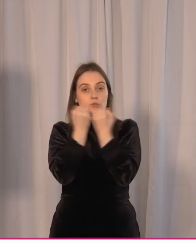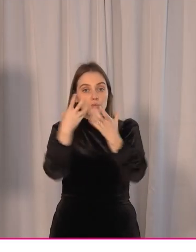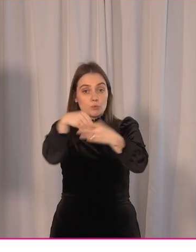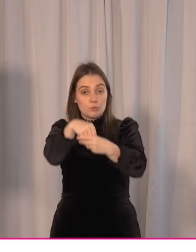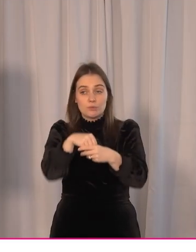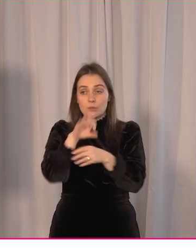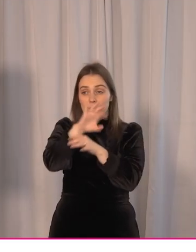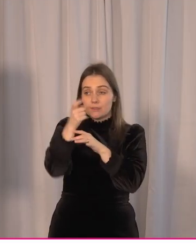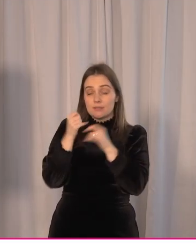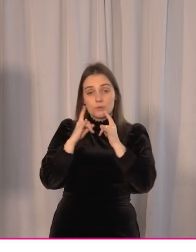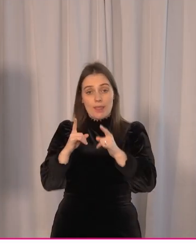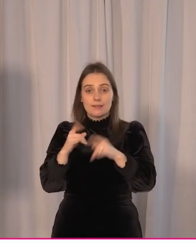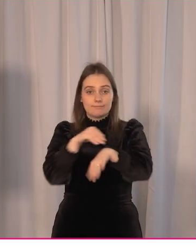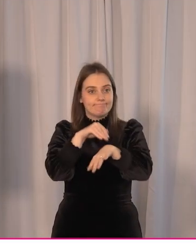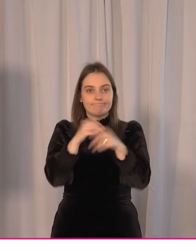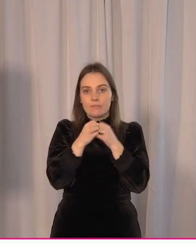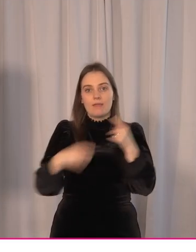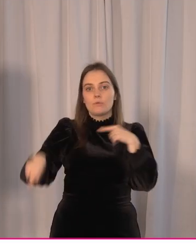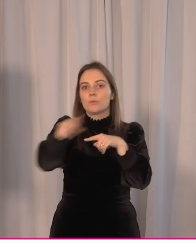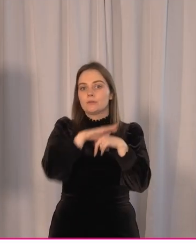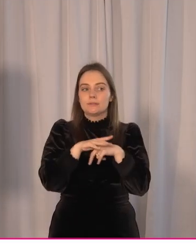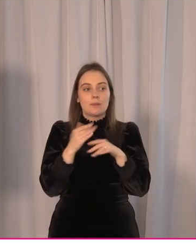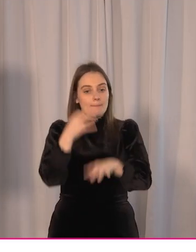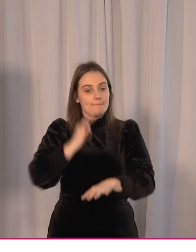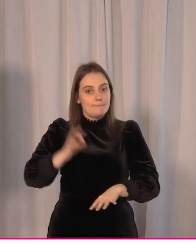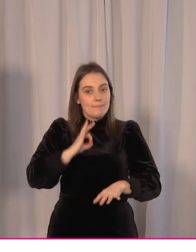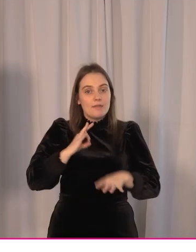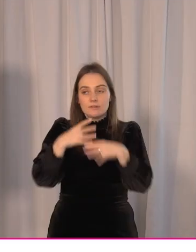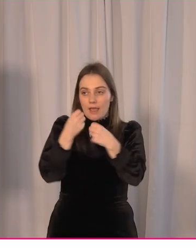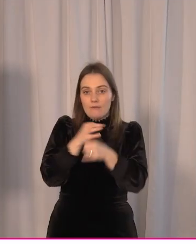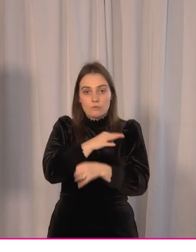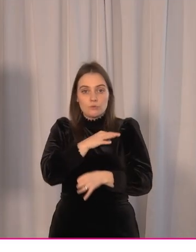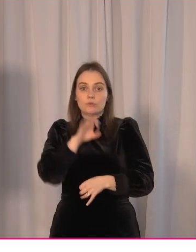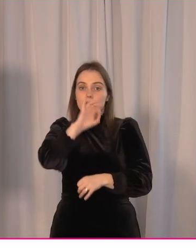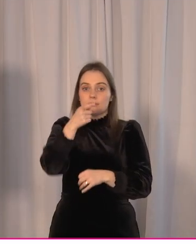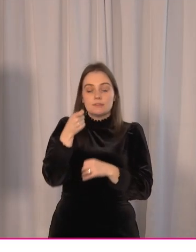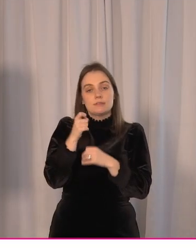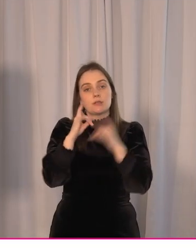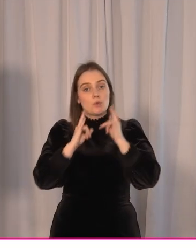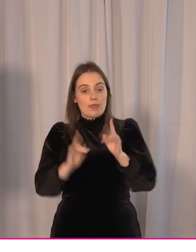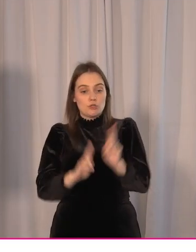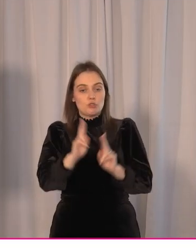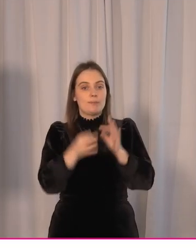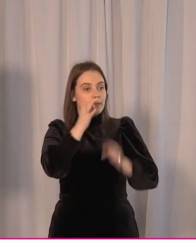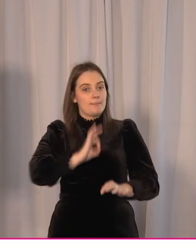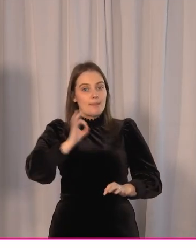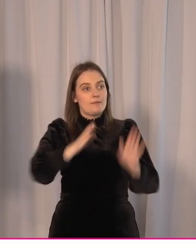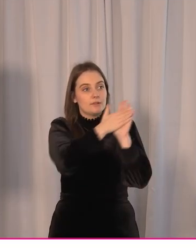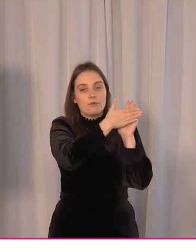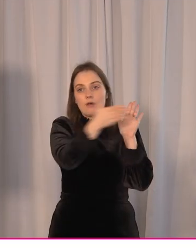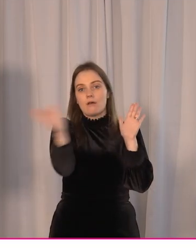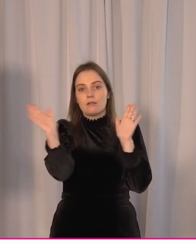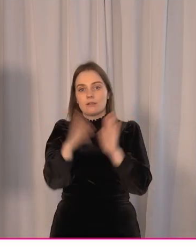for all of the population. The benefits of having good sexual health should be benefits for our whole